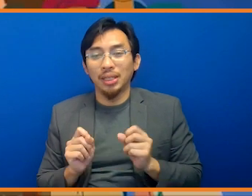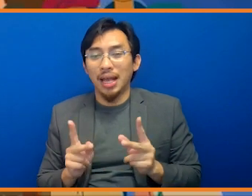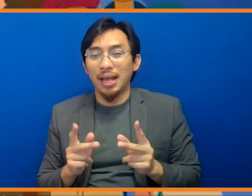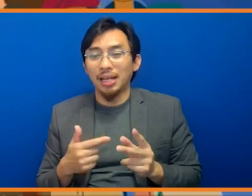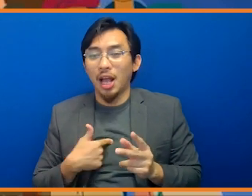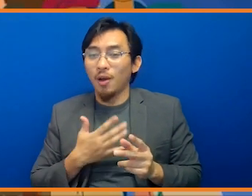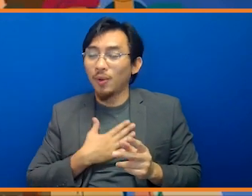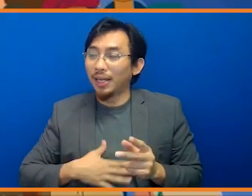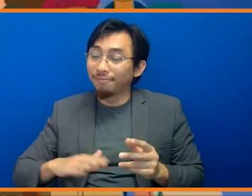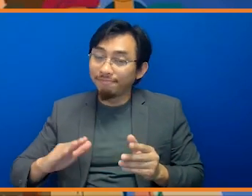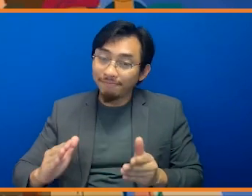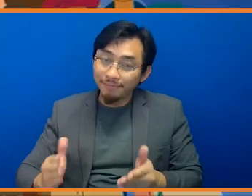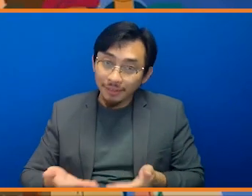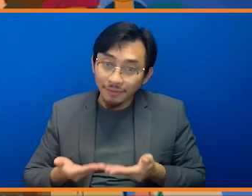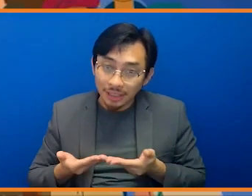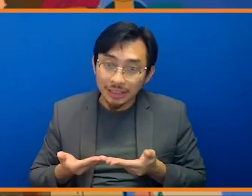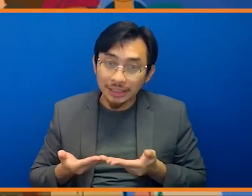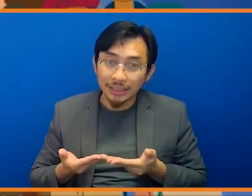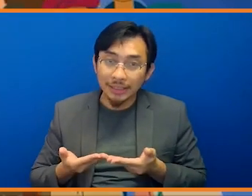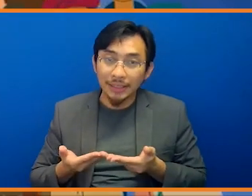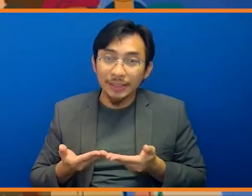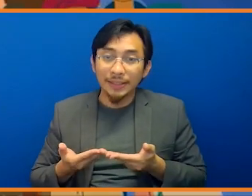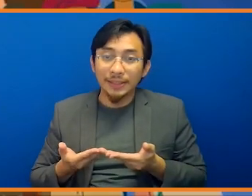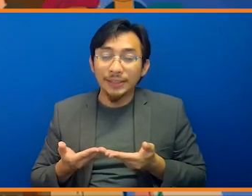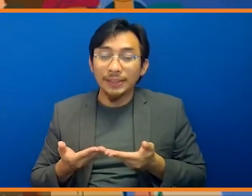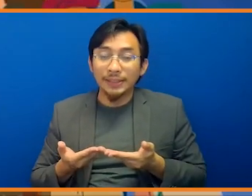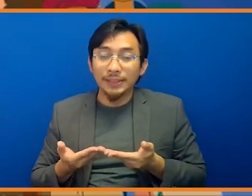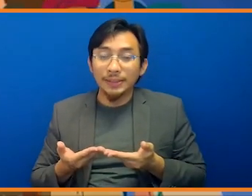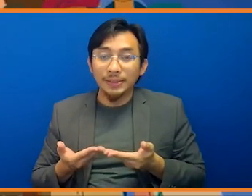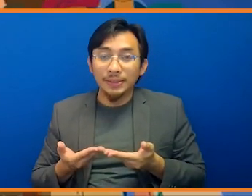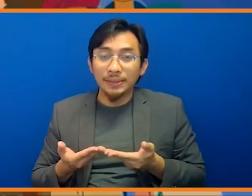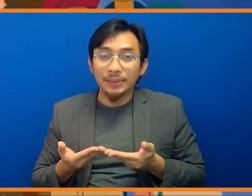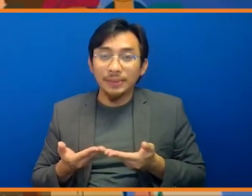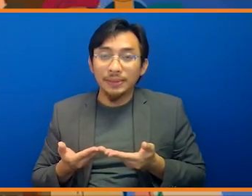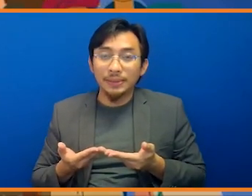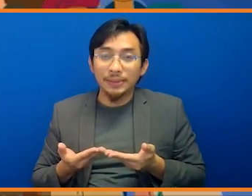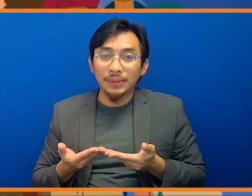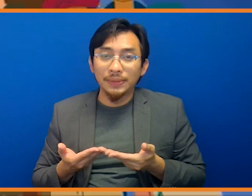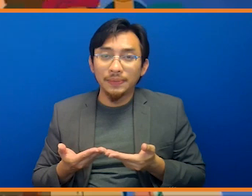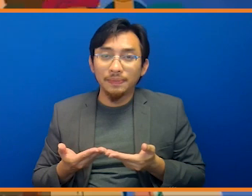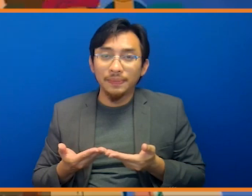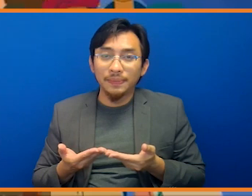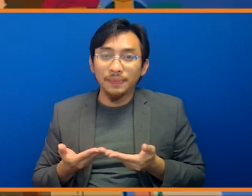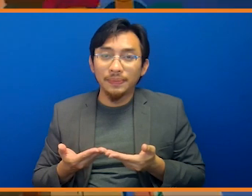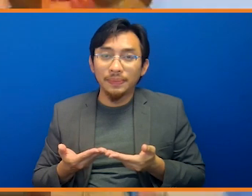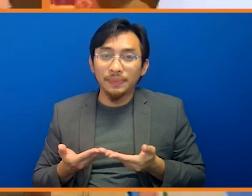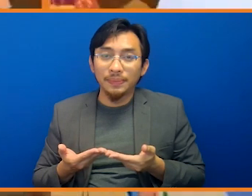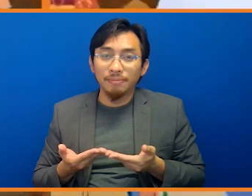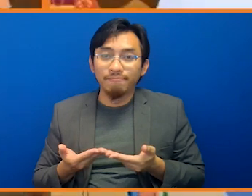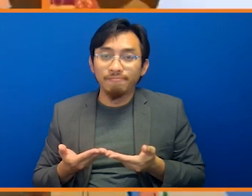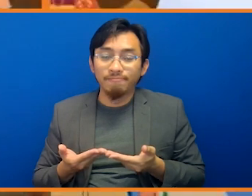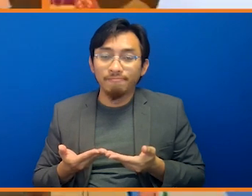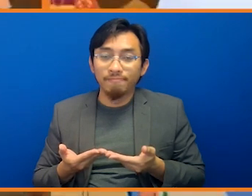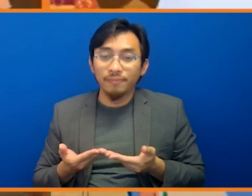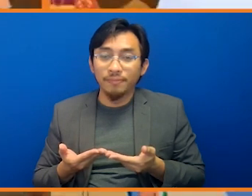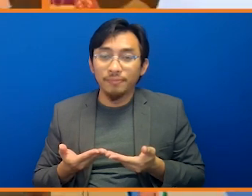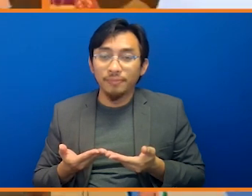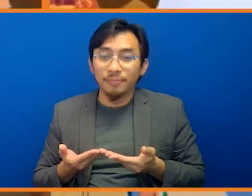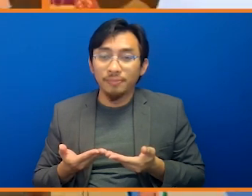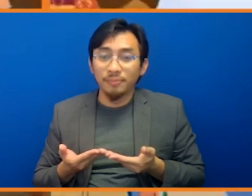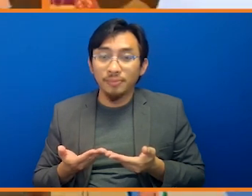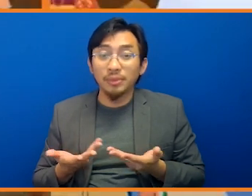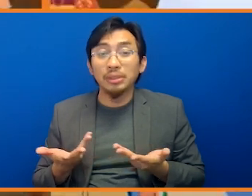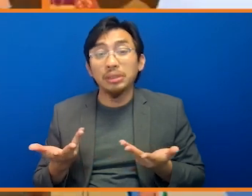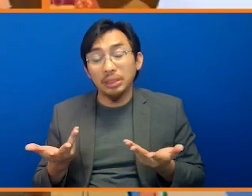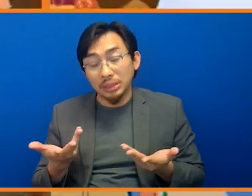So, okay. So now I'd like to invite, okay. Yeah,